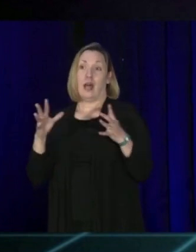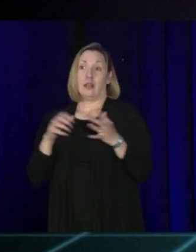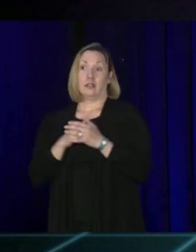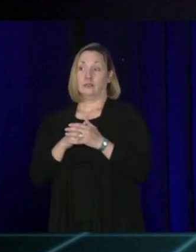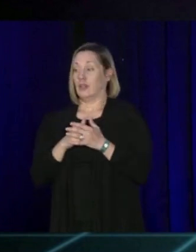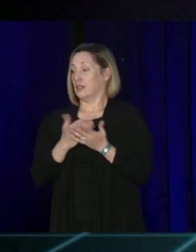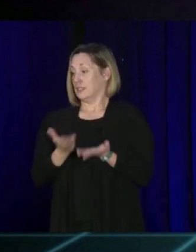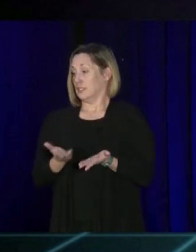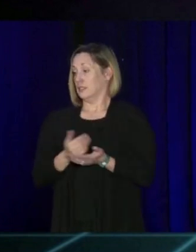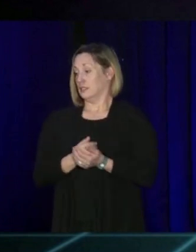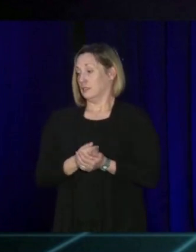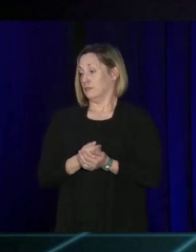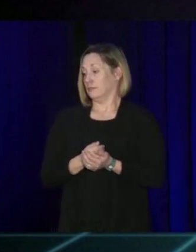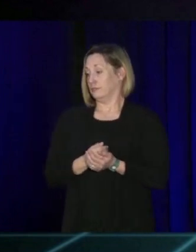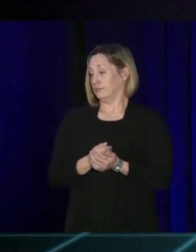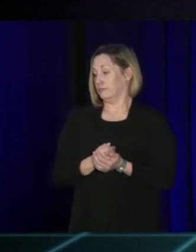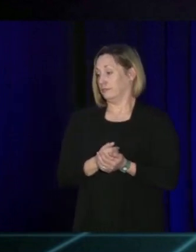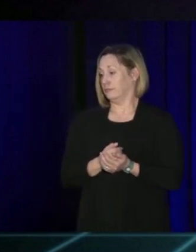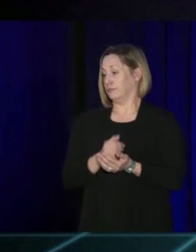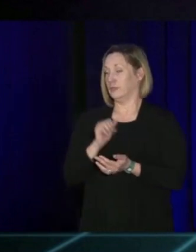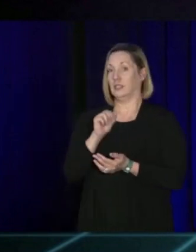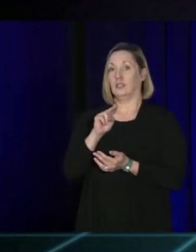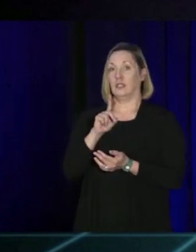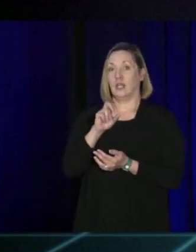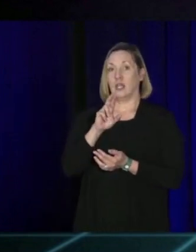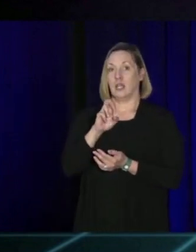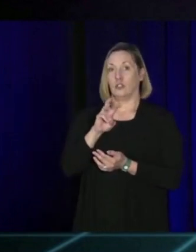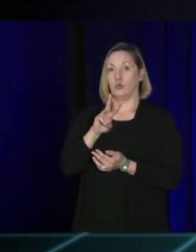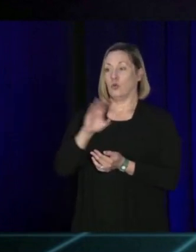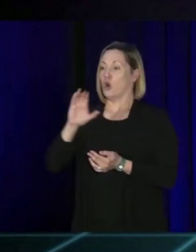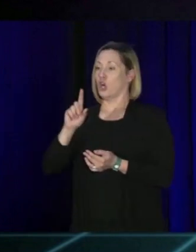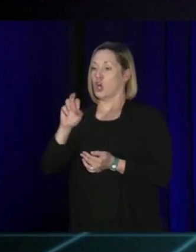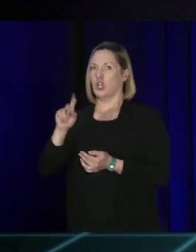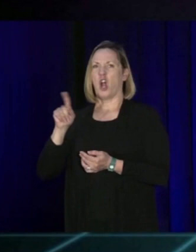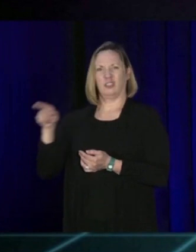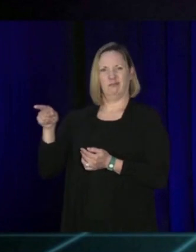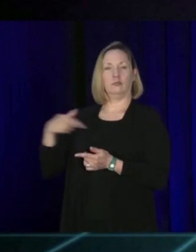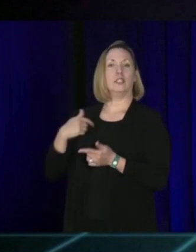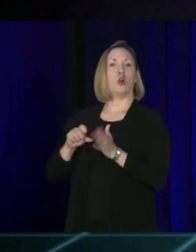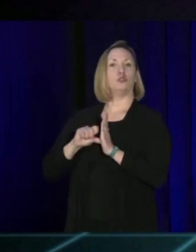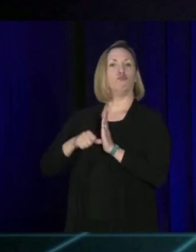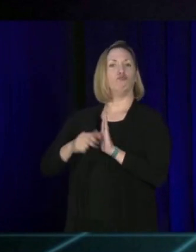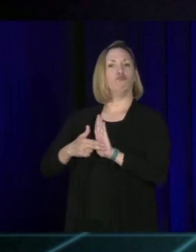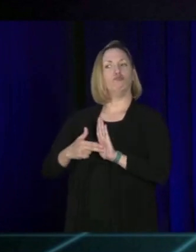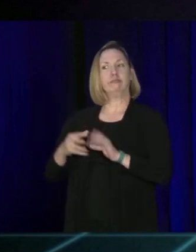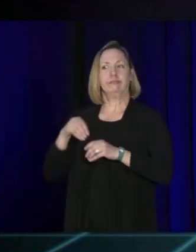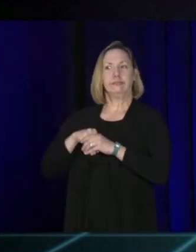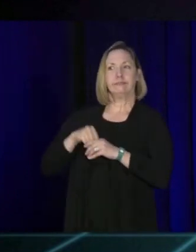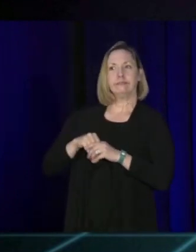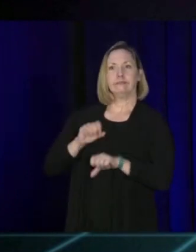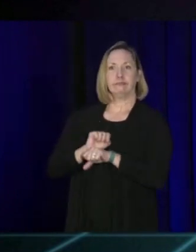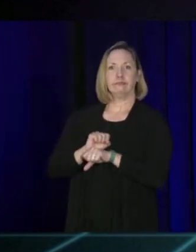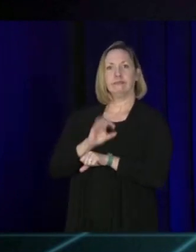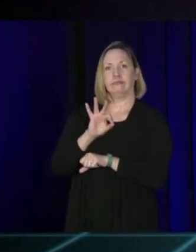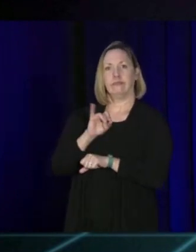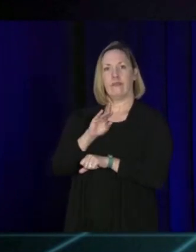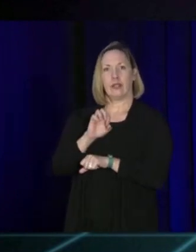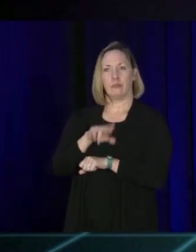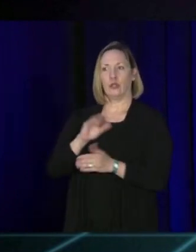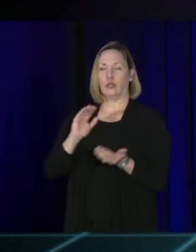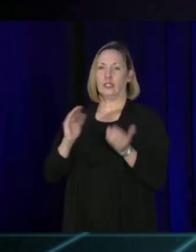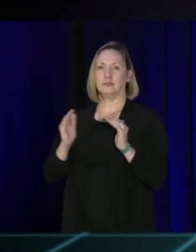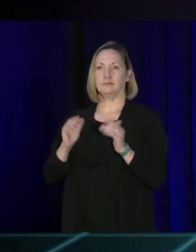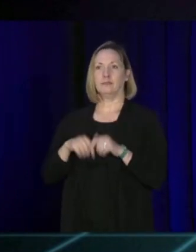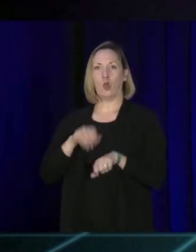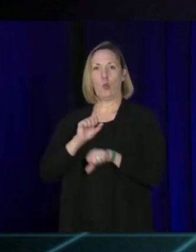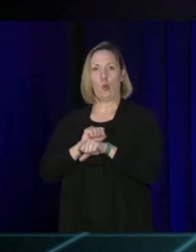is Andrew Clark, also core team member, highlighting how a lot of the inner working of Fiber and comparing a work in progress